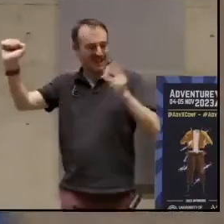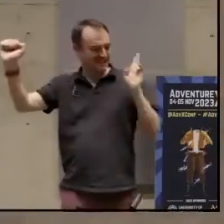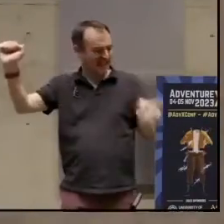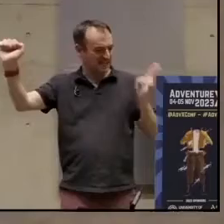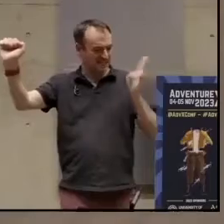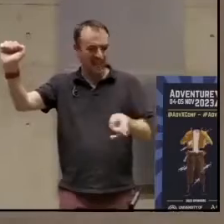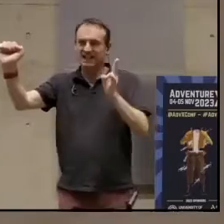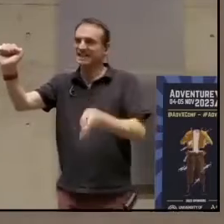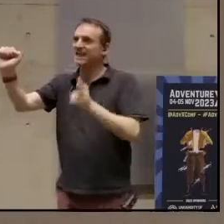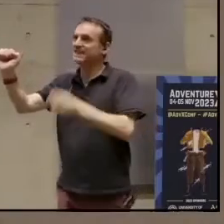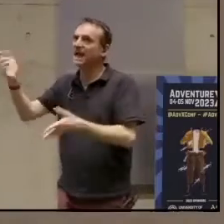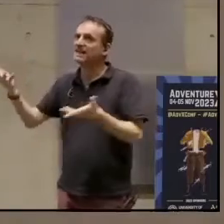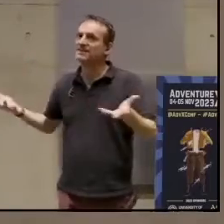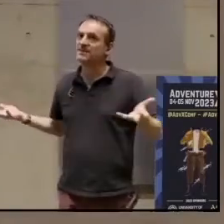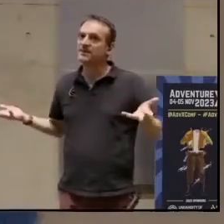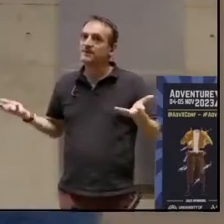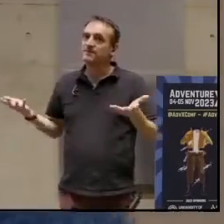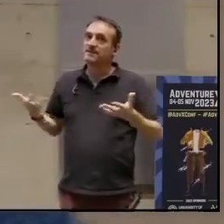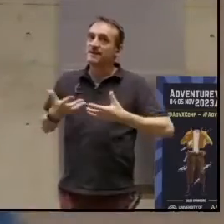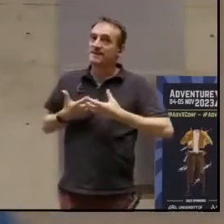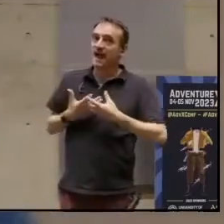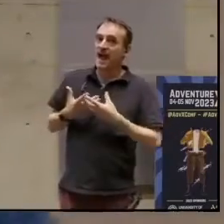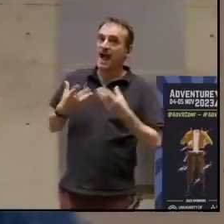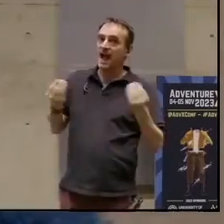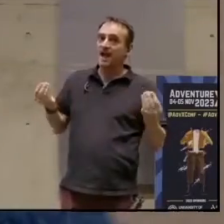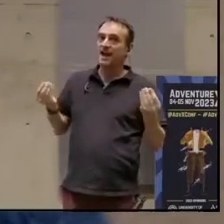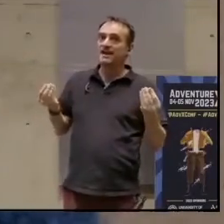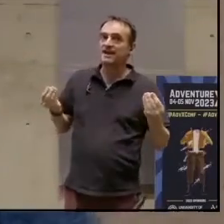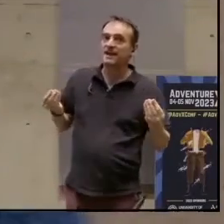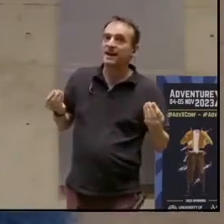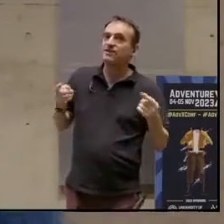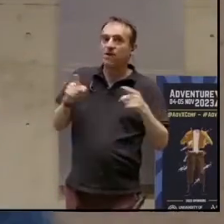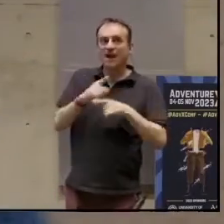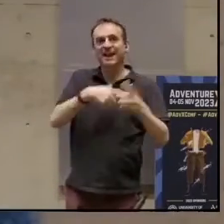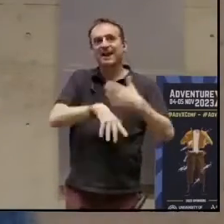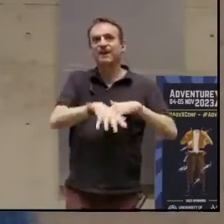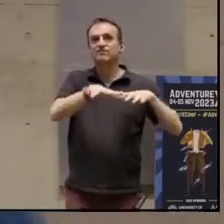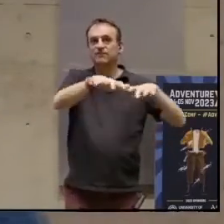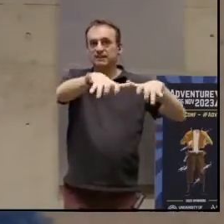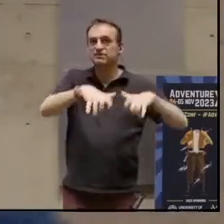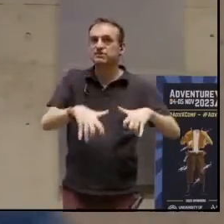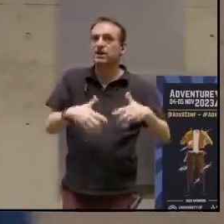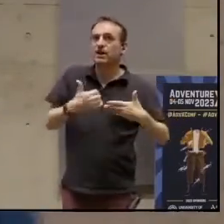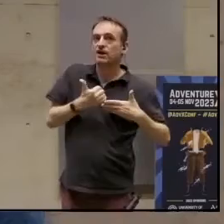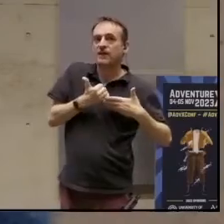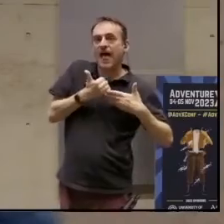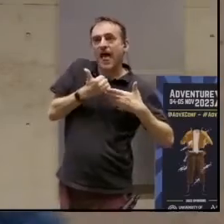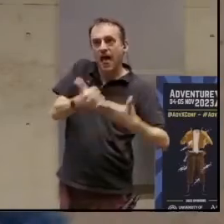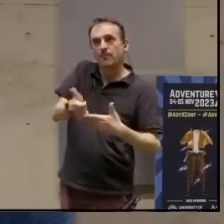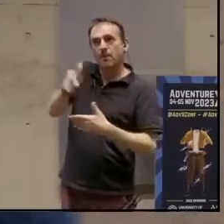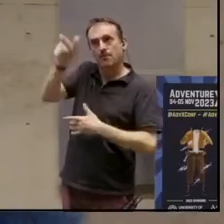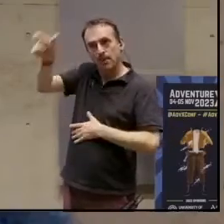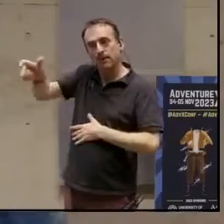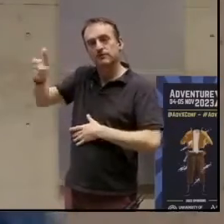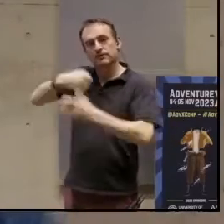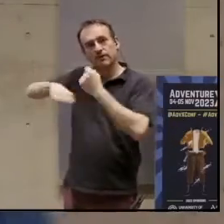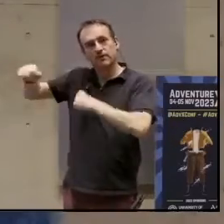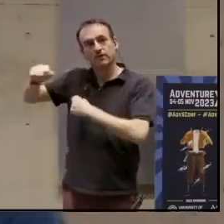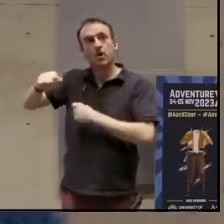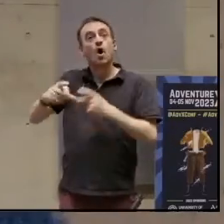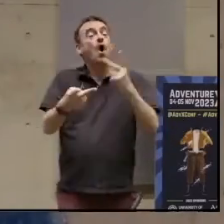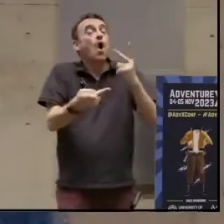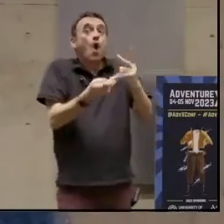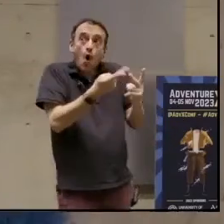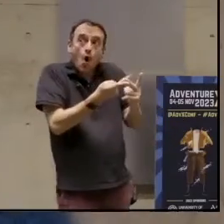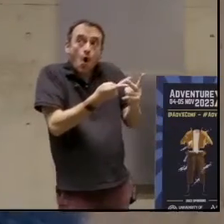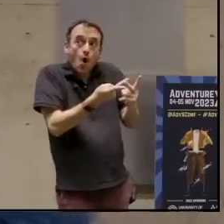up to help the main character is going to end up dead, or, what's the other option? They're secretly evil, working for